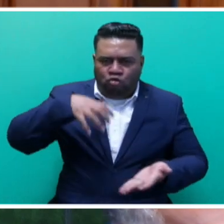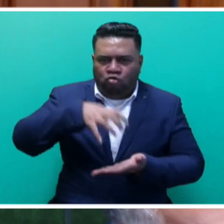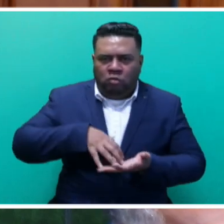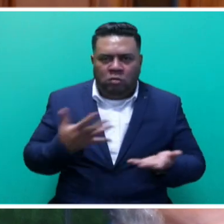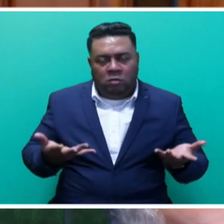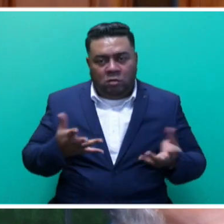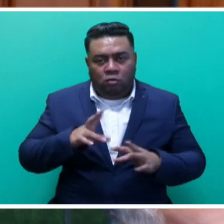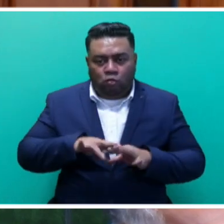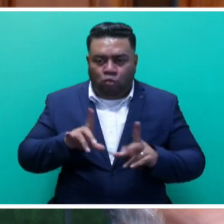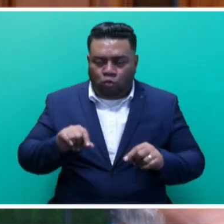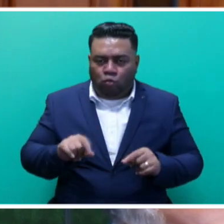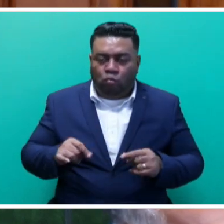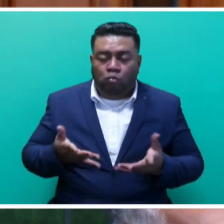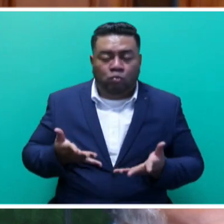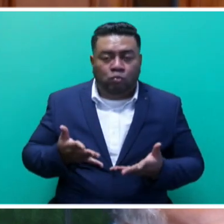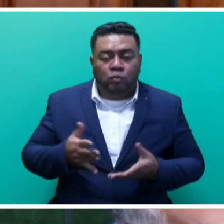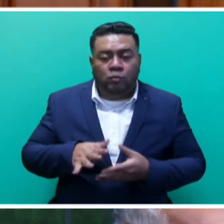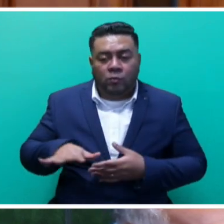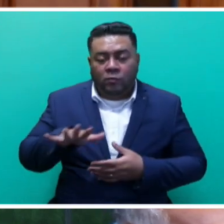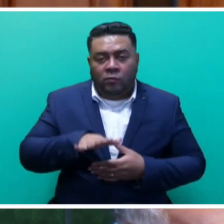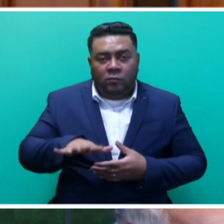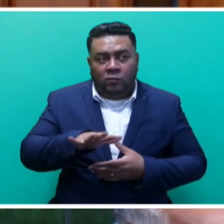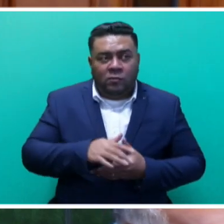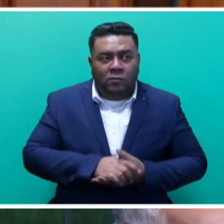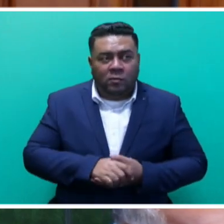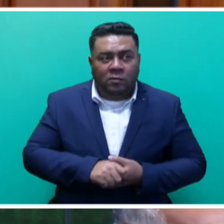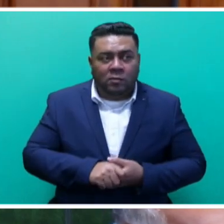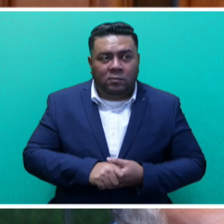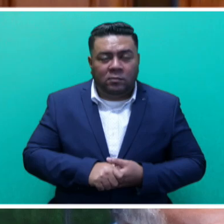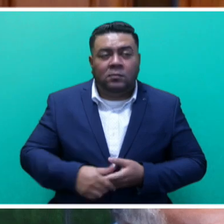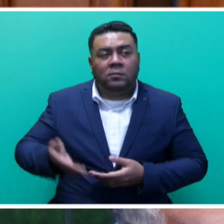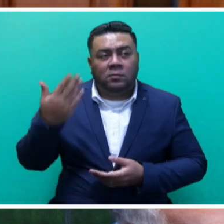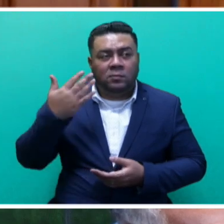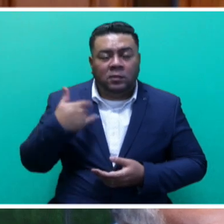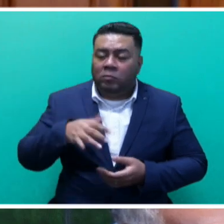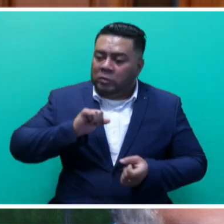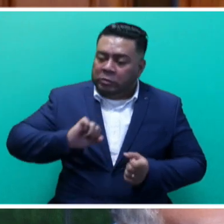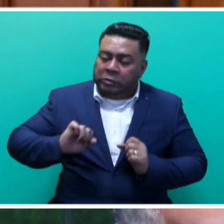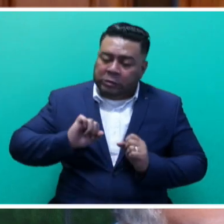to areas that were previously neglected.